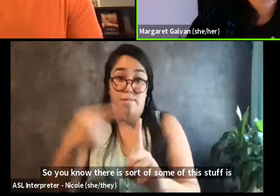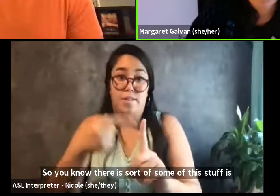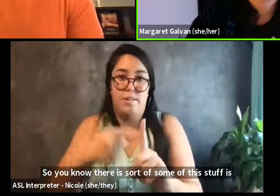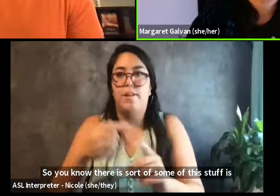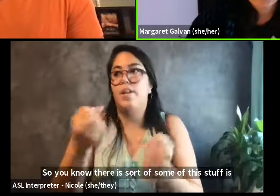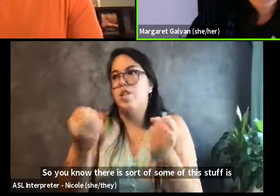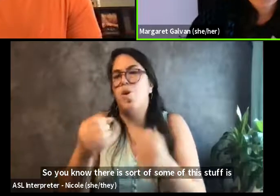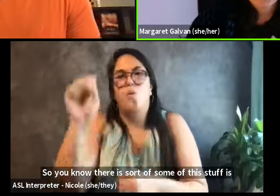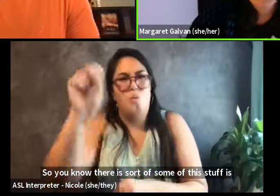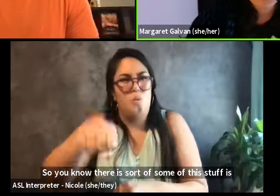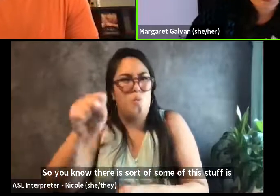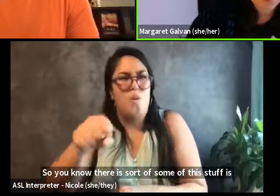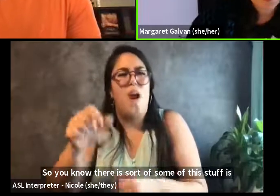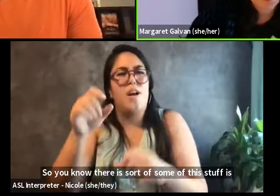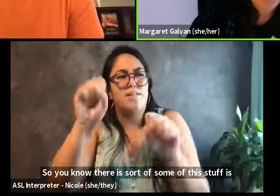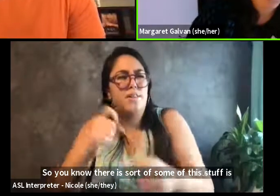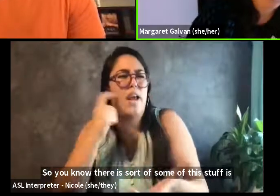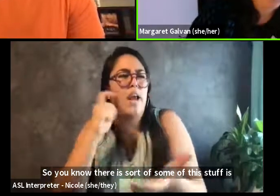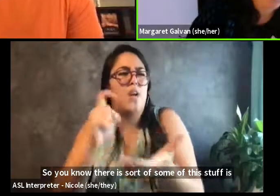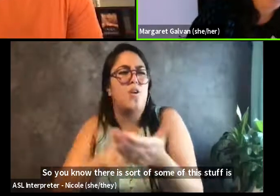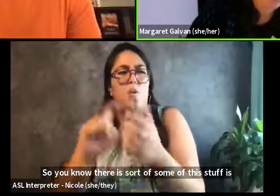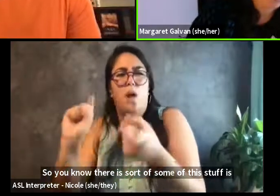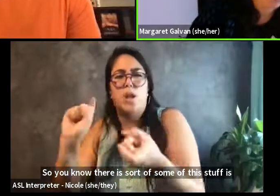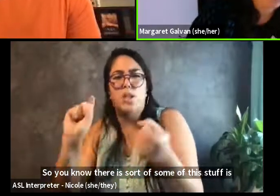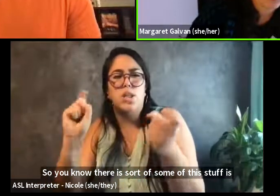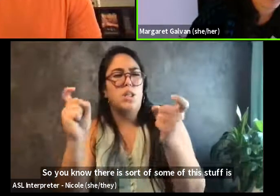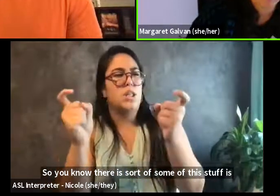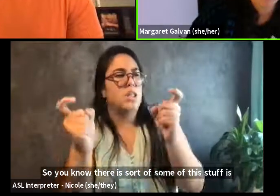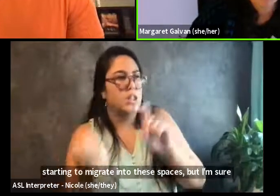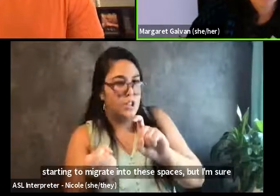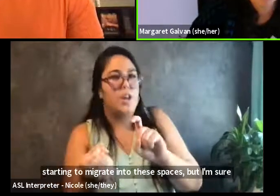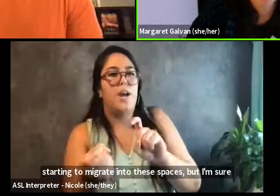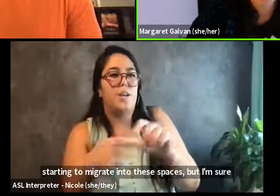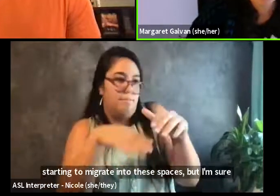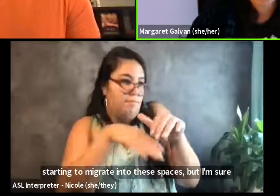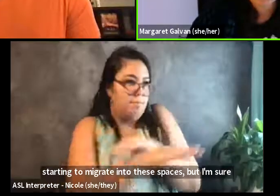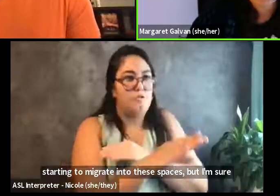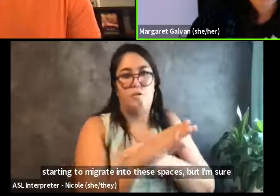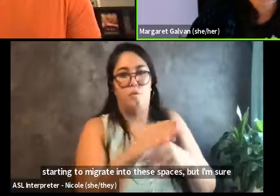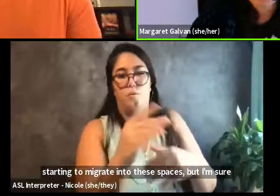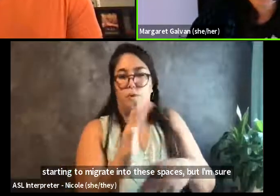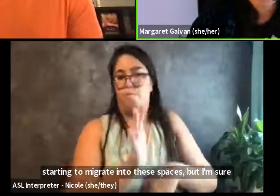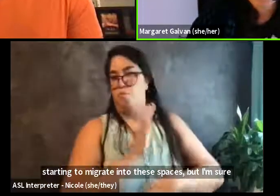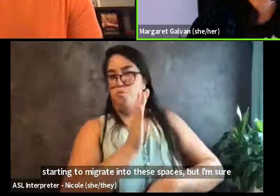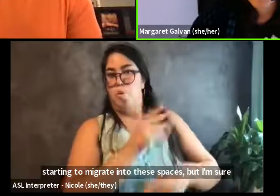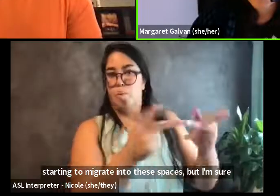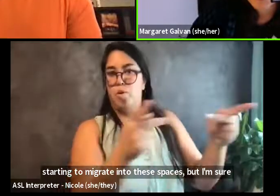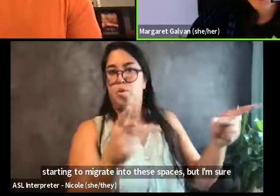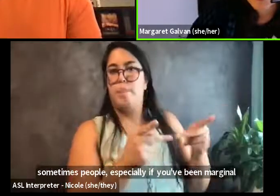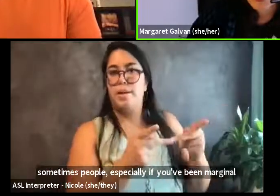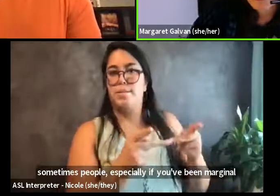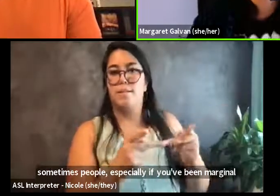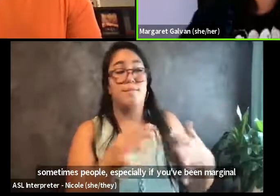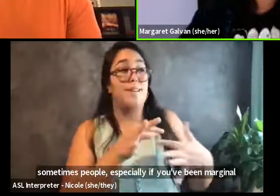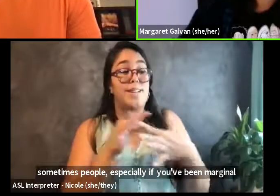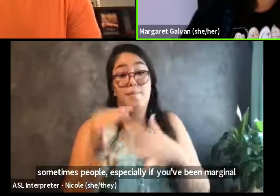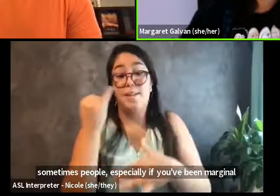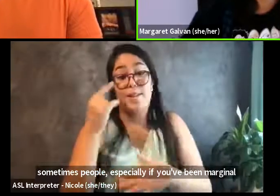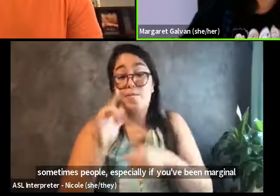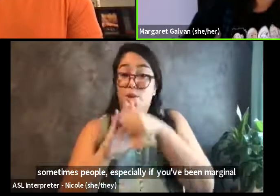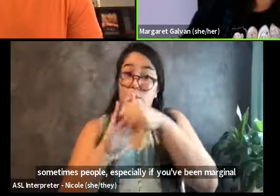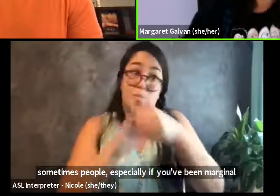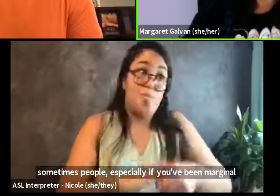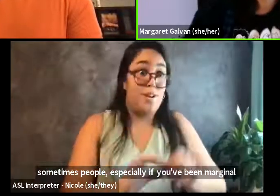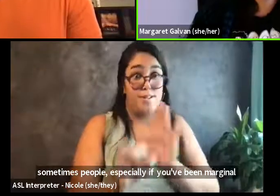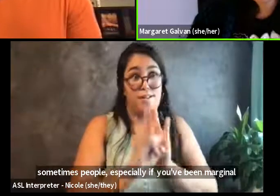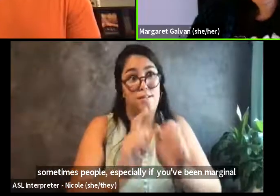migrate, um, into these spaces. Um, but I'm sure sometimes people, especially if you've been marginalized for so long, you sort of want to keep